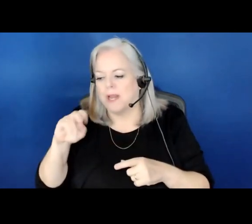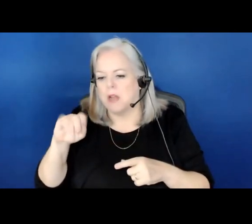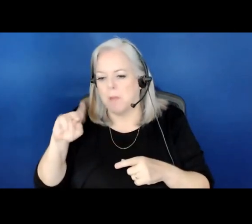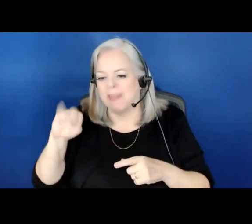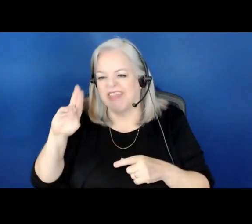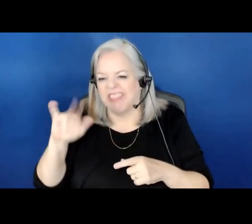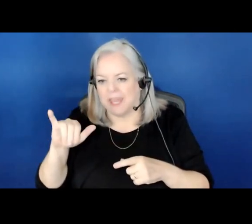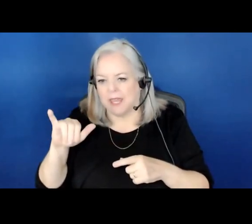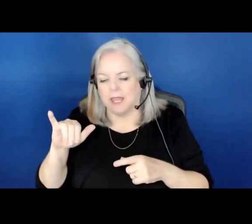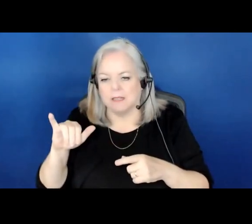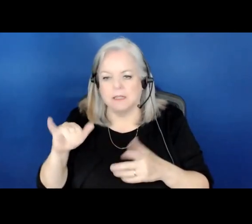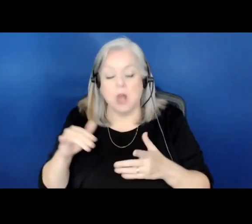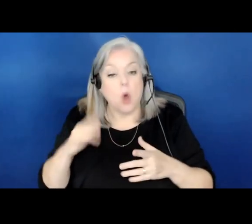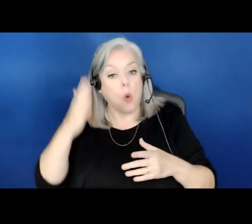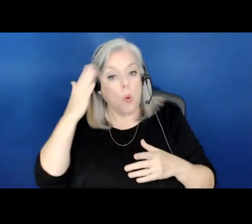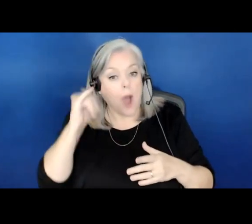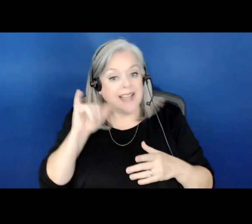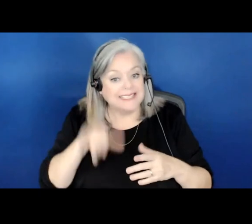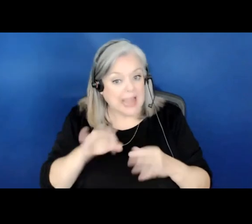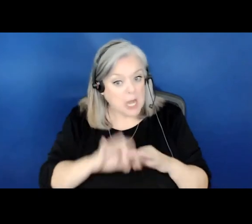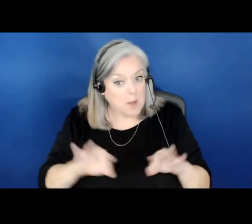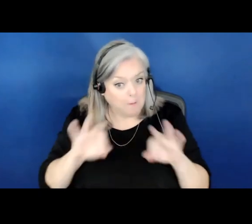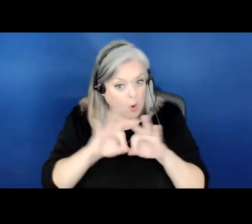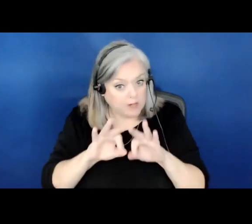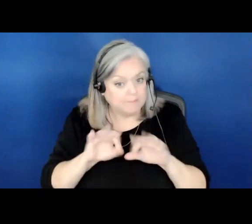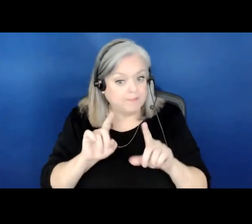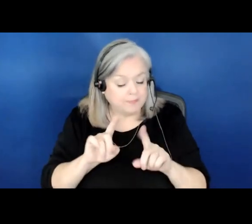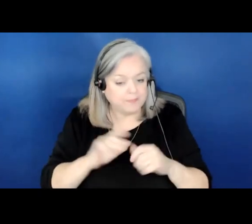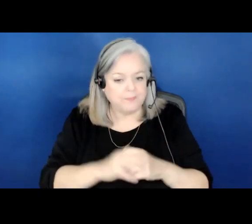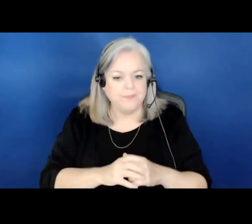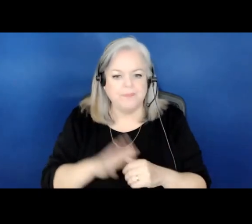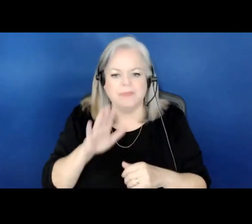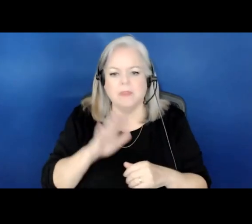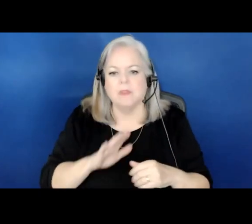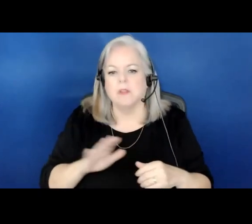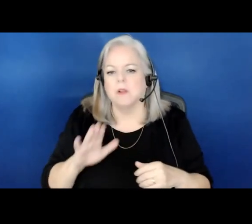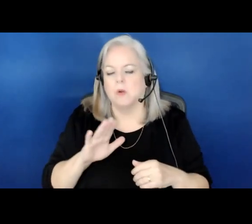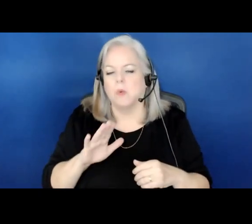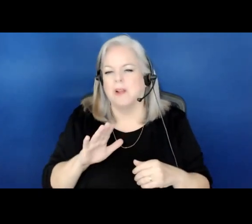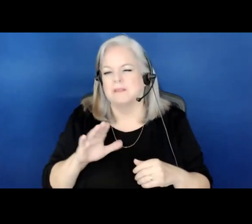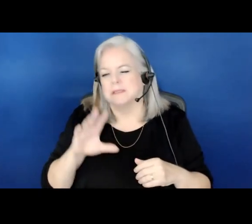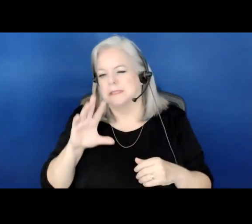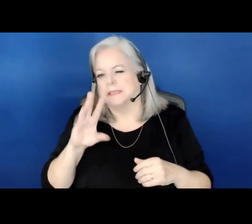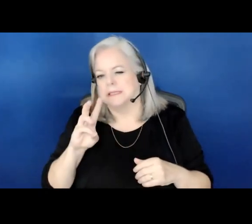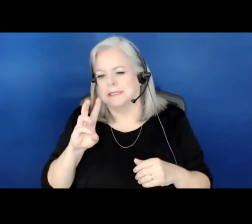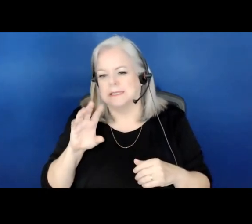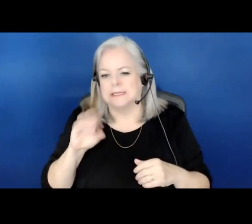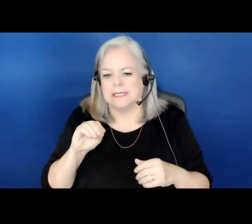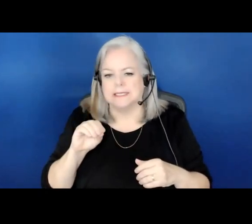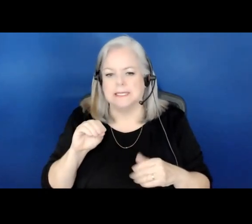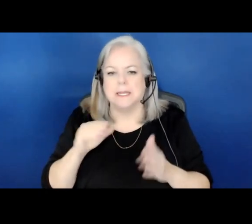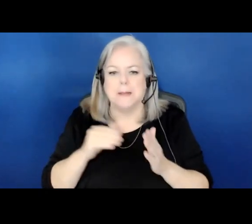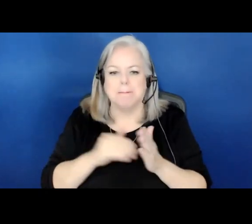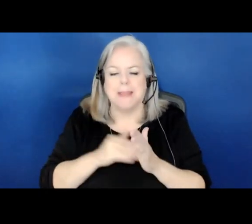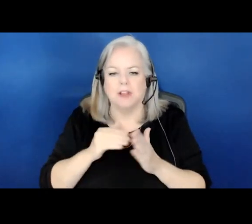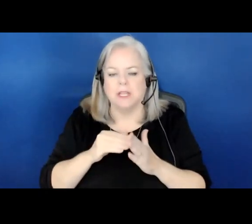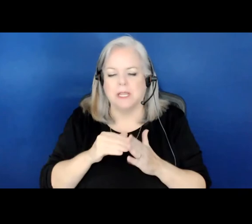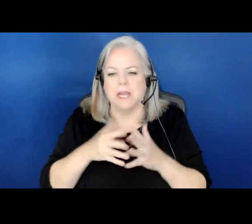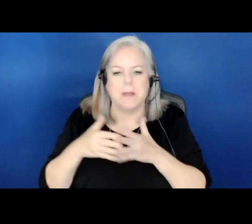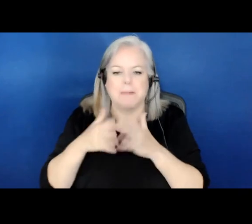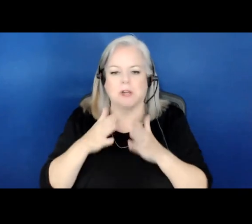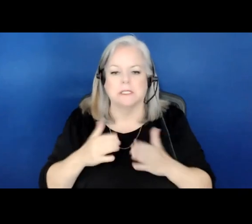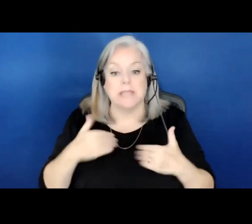Why is this important, right? So, about roughly 60 million Americans have a disability,